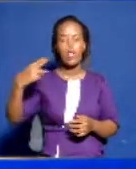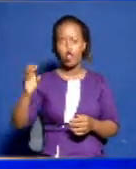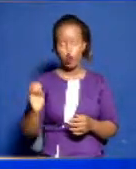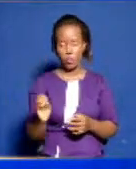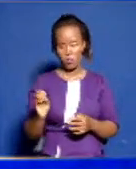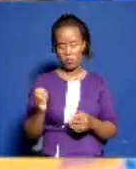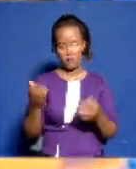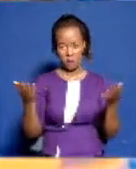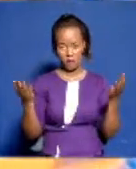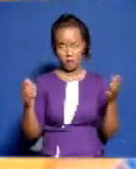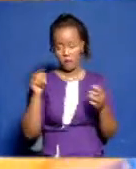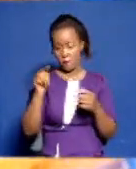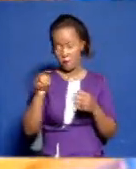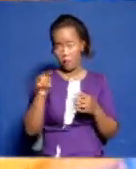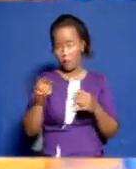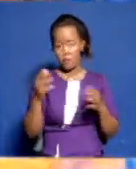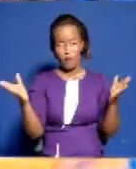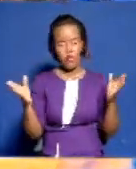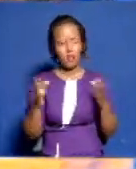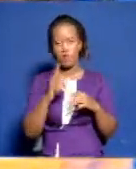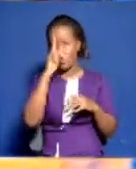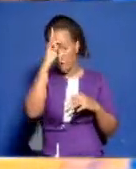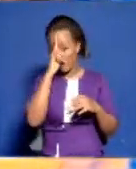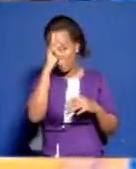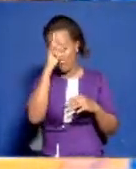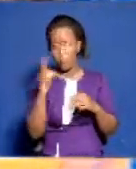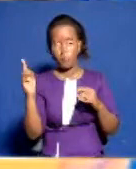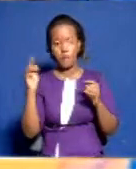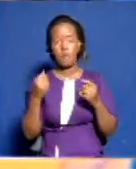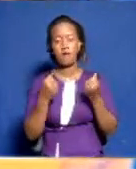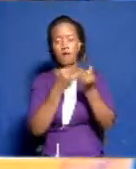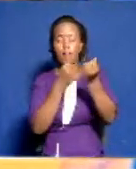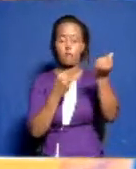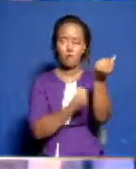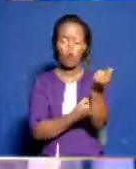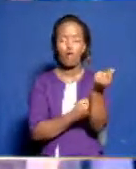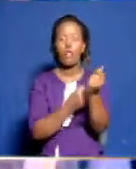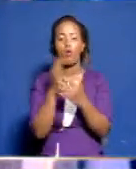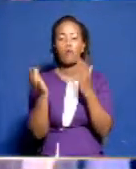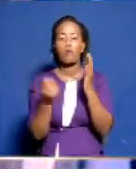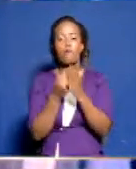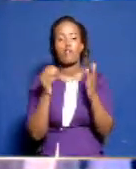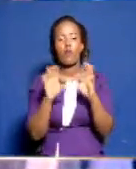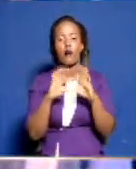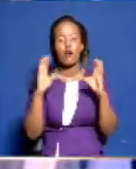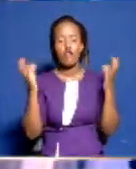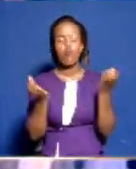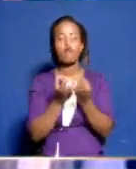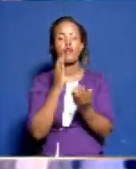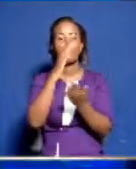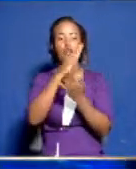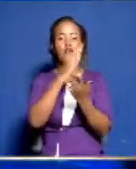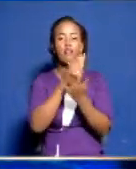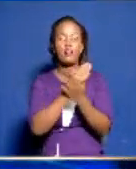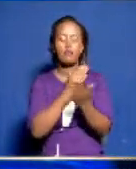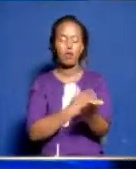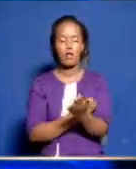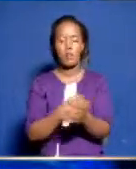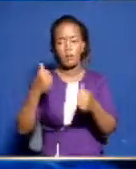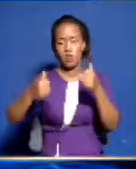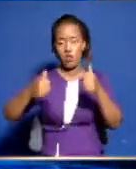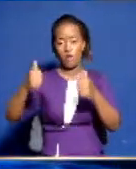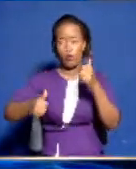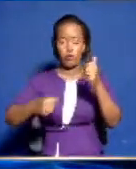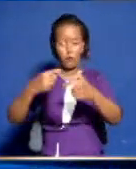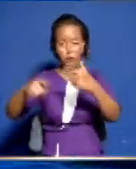fact, this is one of the critical pillars of our universal health coverage program that is currently